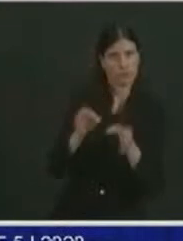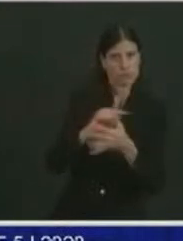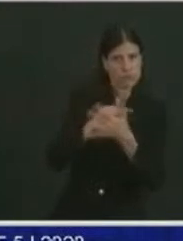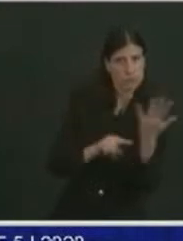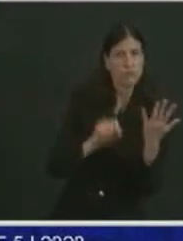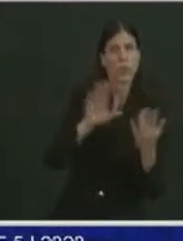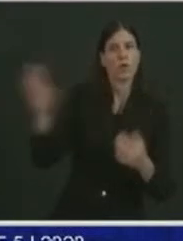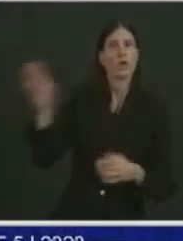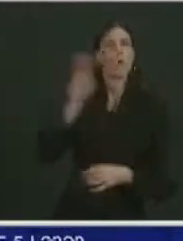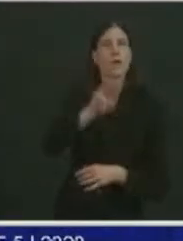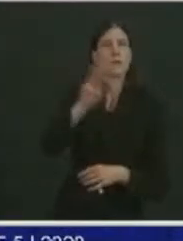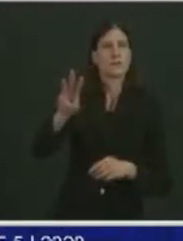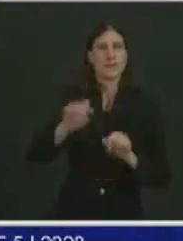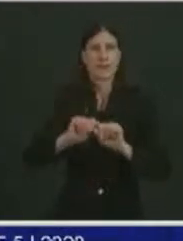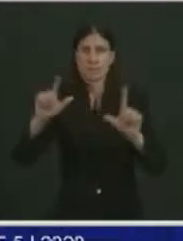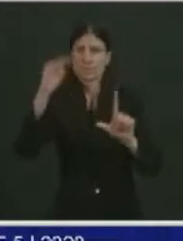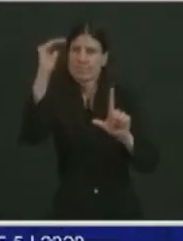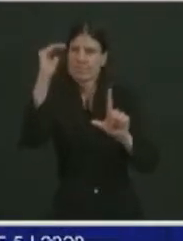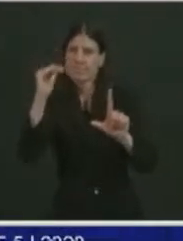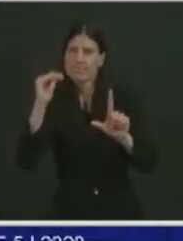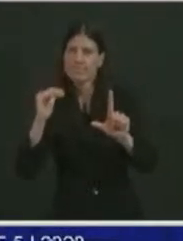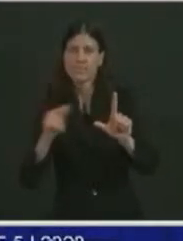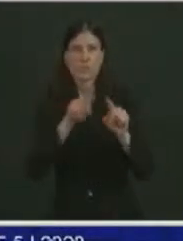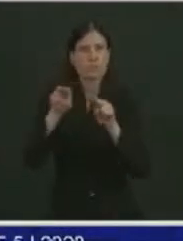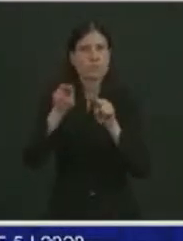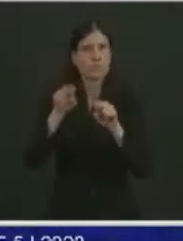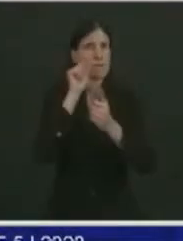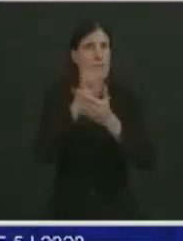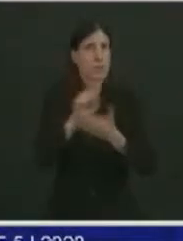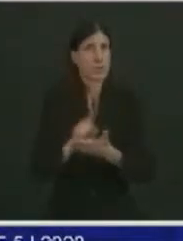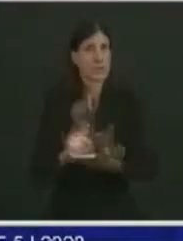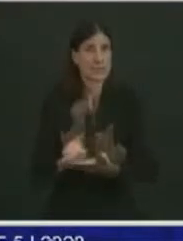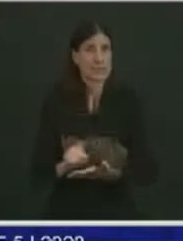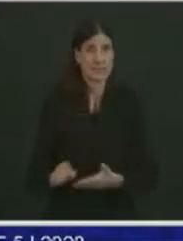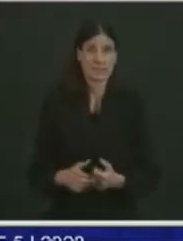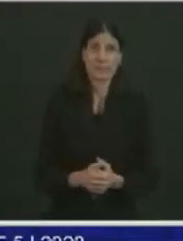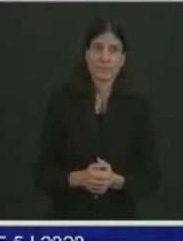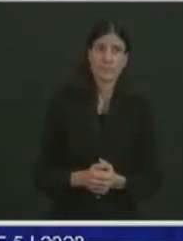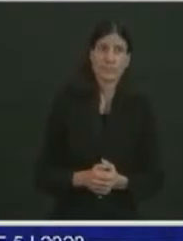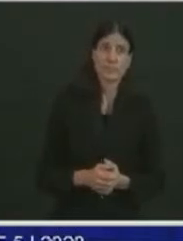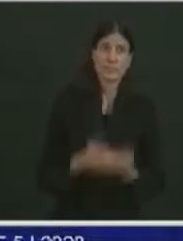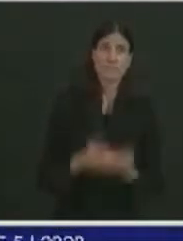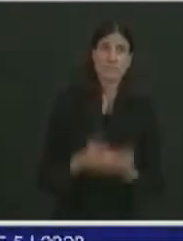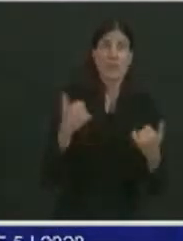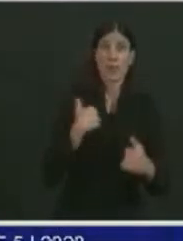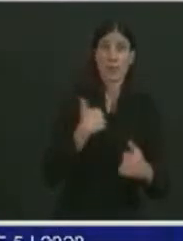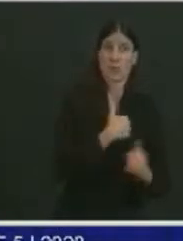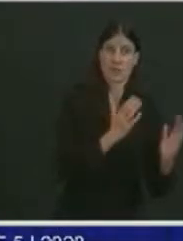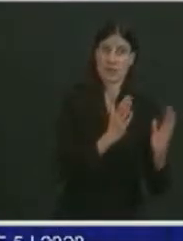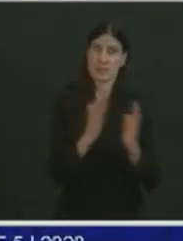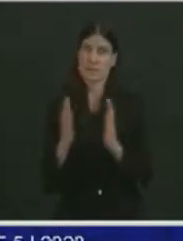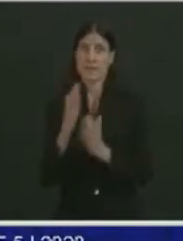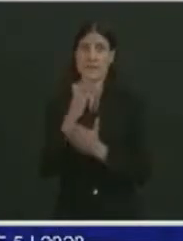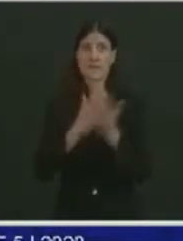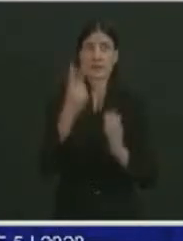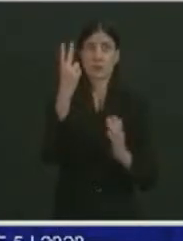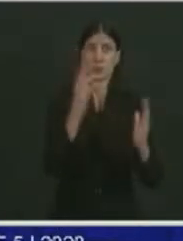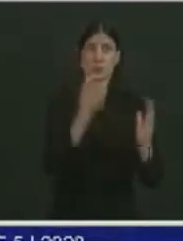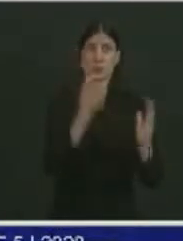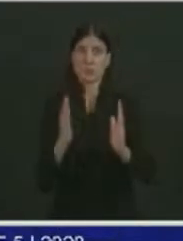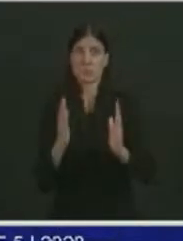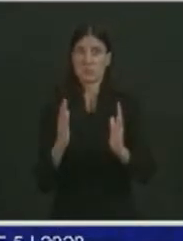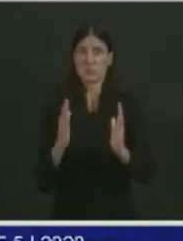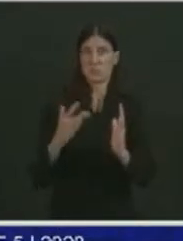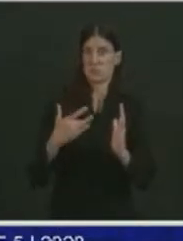very important announcements. But I just decided we're in phase 2 now, and it was okay and appropriate to go to 3 days a week.